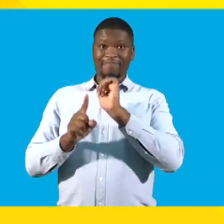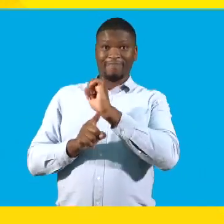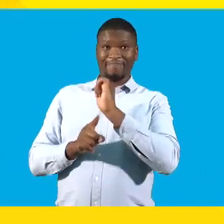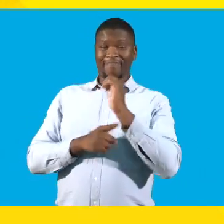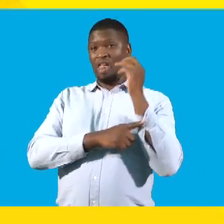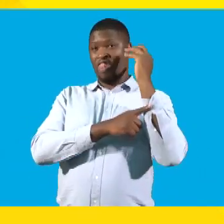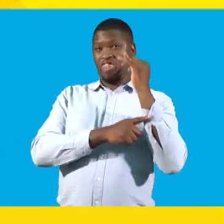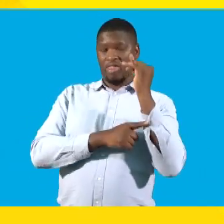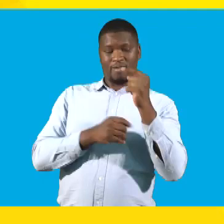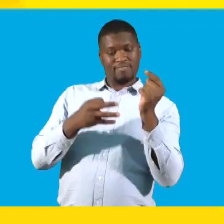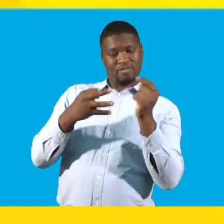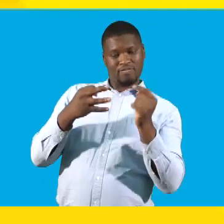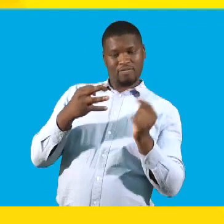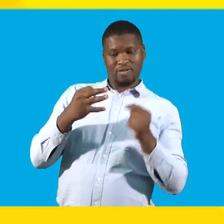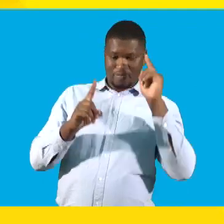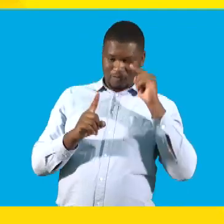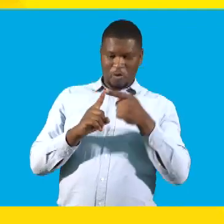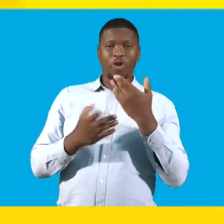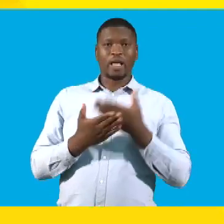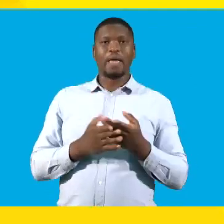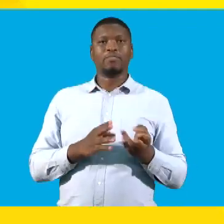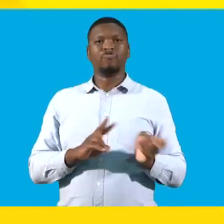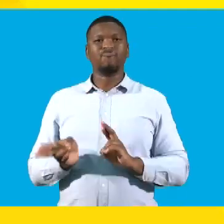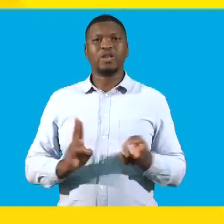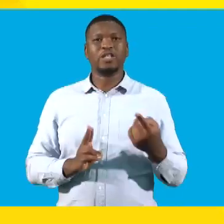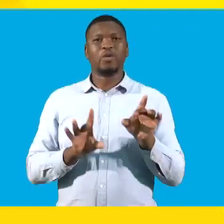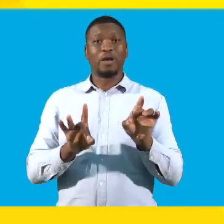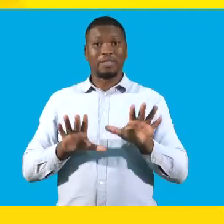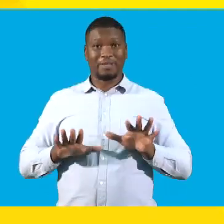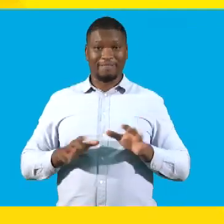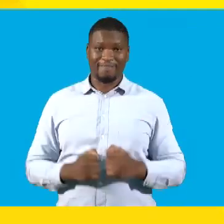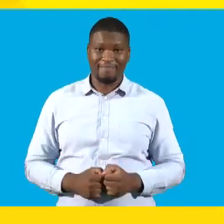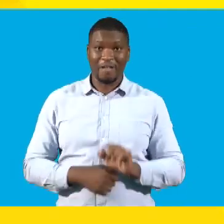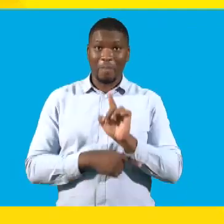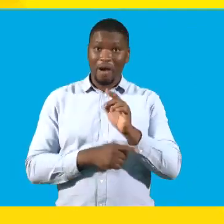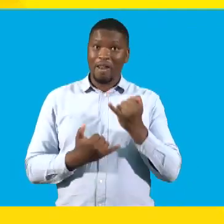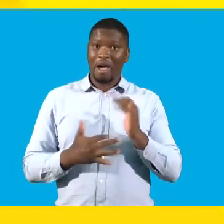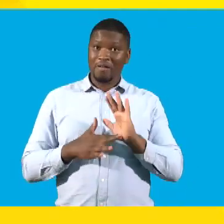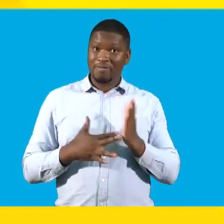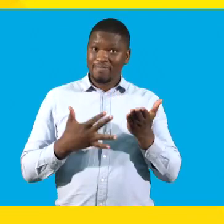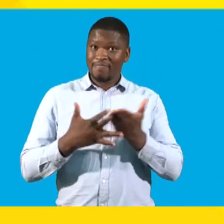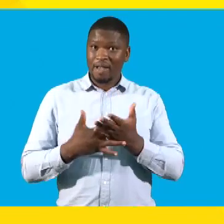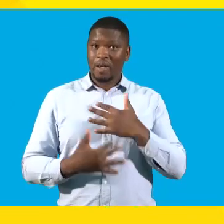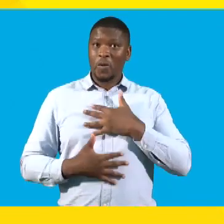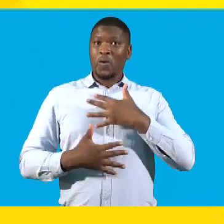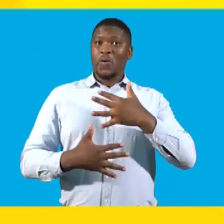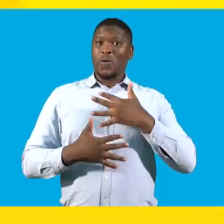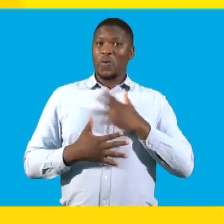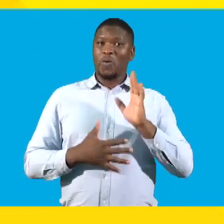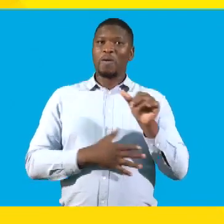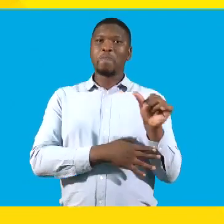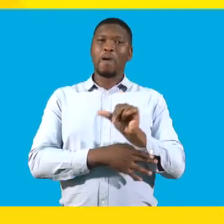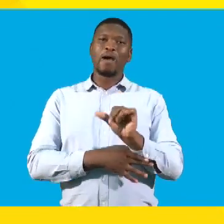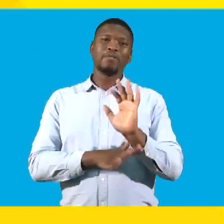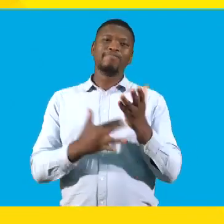terms of the various poetic devices in order to be ready for our examinations. But let's take a breather and